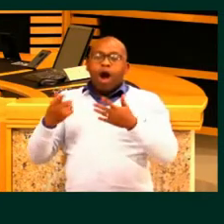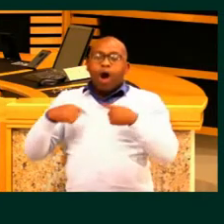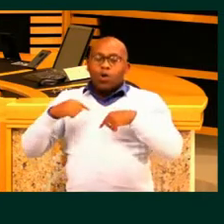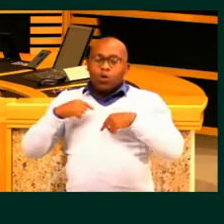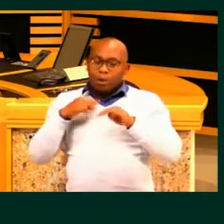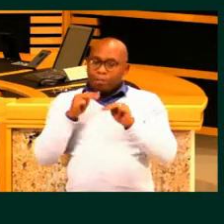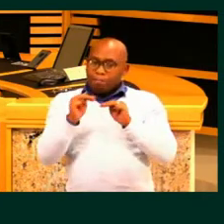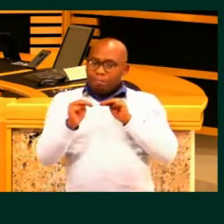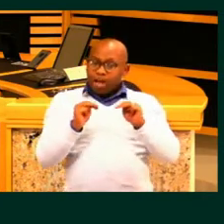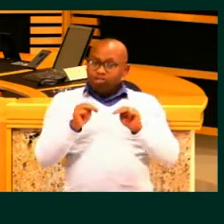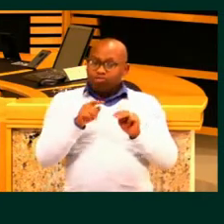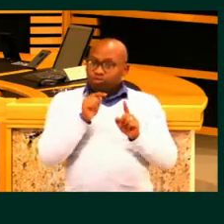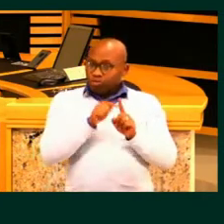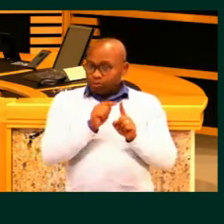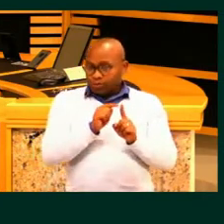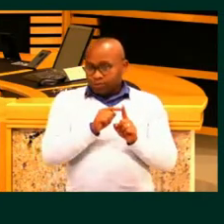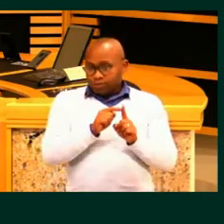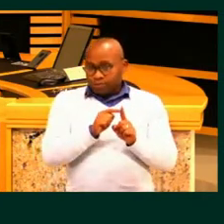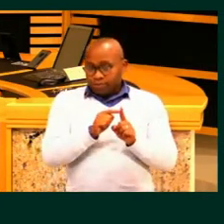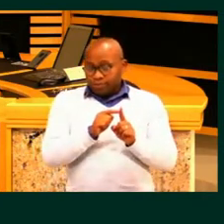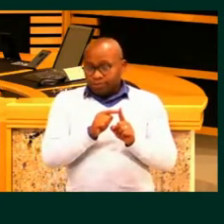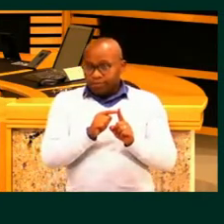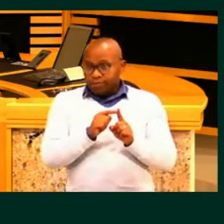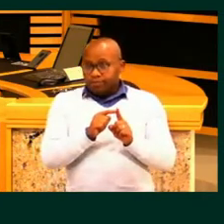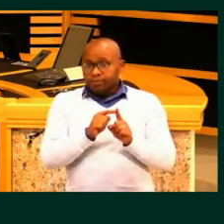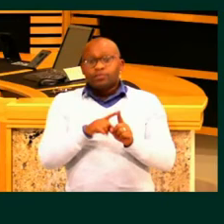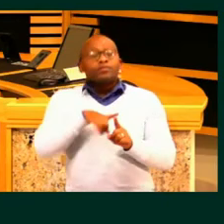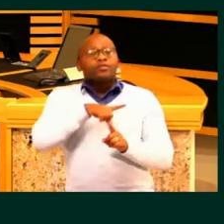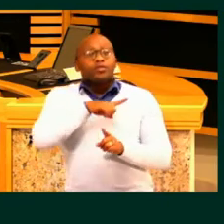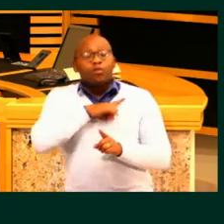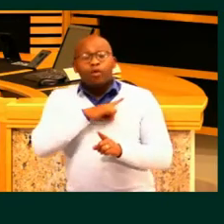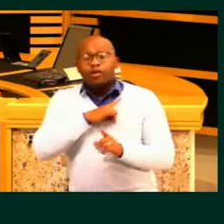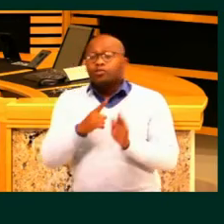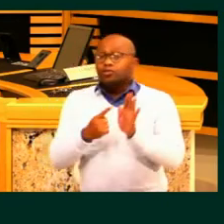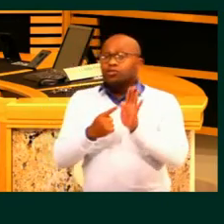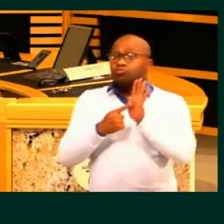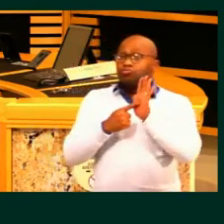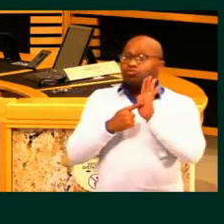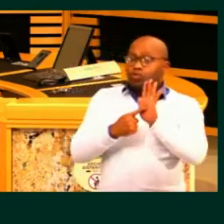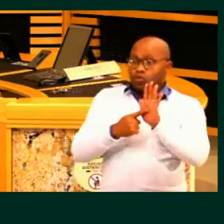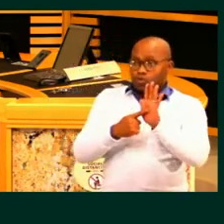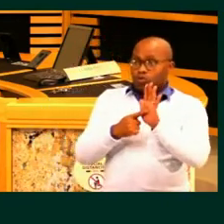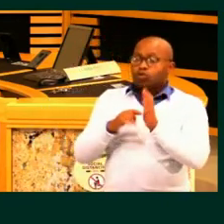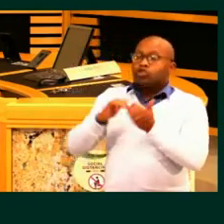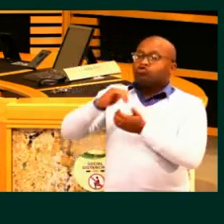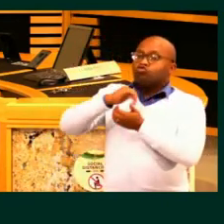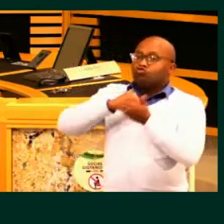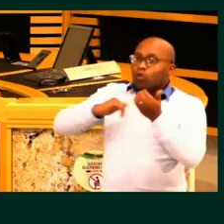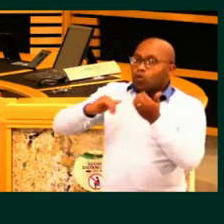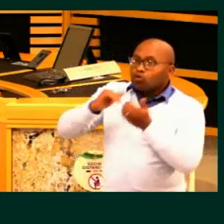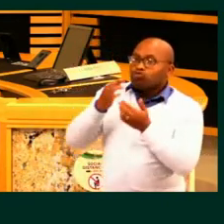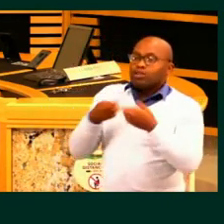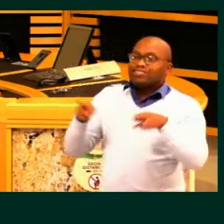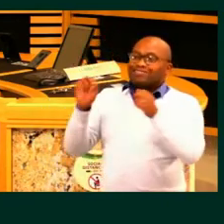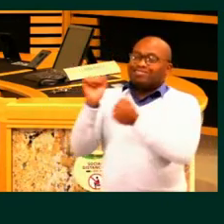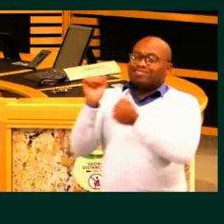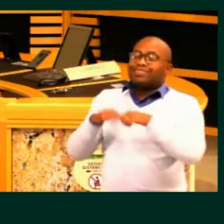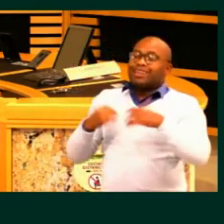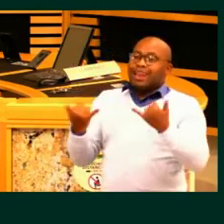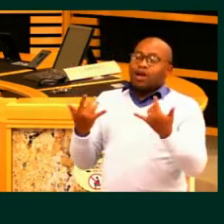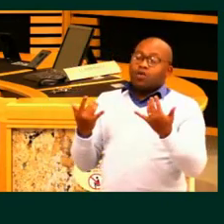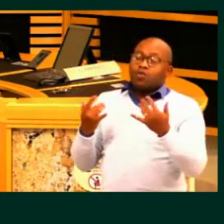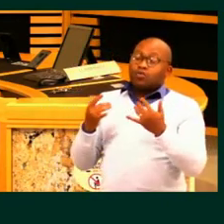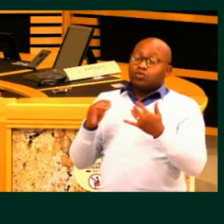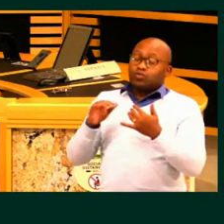precisely because of what I've already raised of a collapse of a social infrastructure that is beleving the